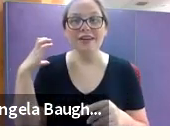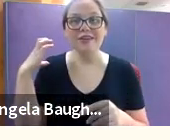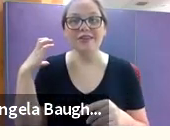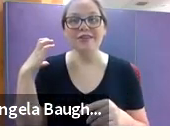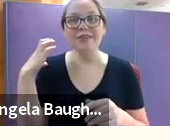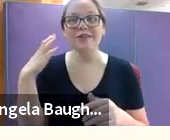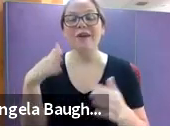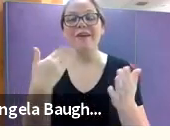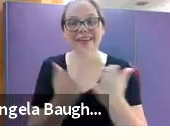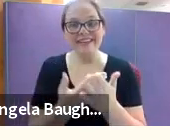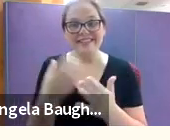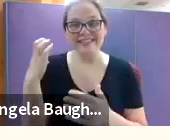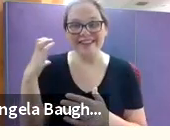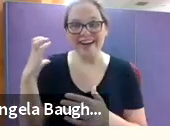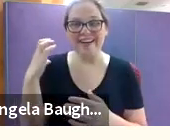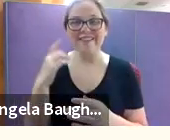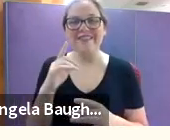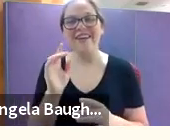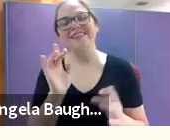you get there. So.